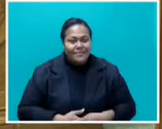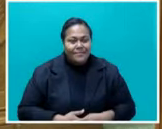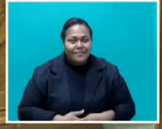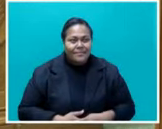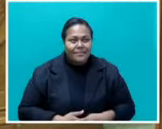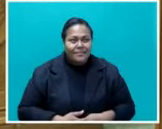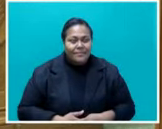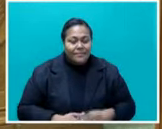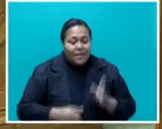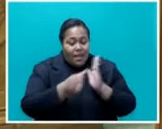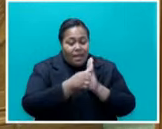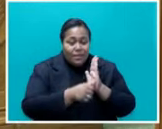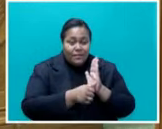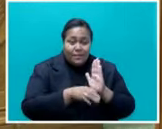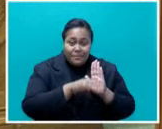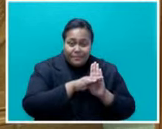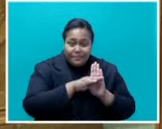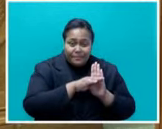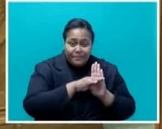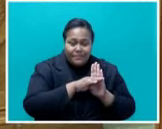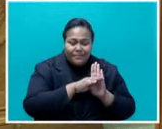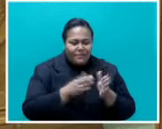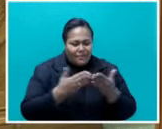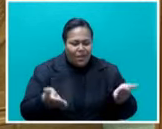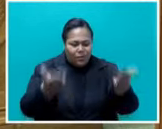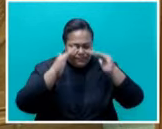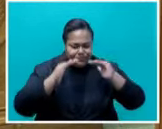agenda item, and we will move on.